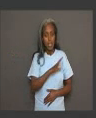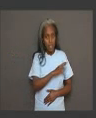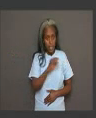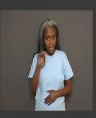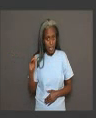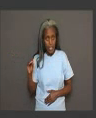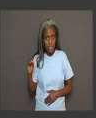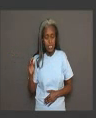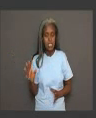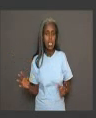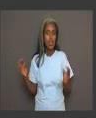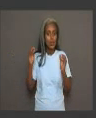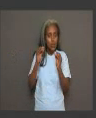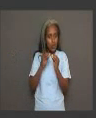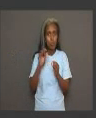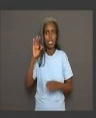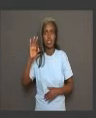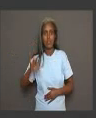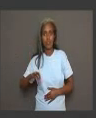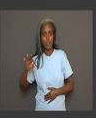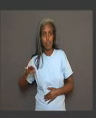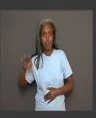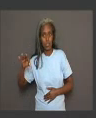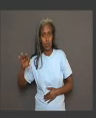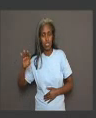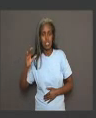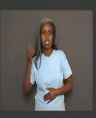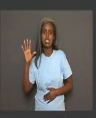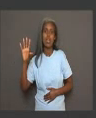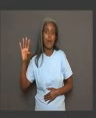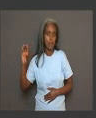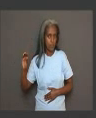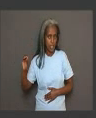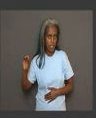and the cumulative frequency is 50.